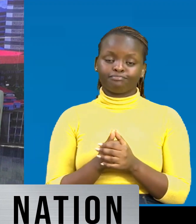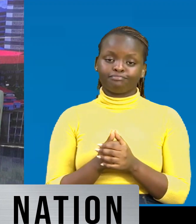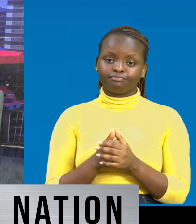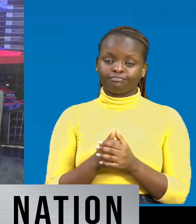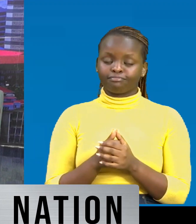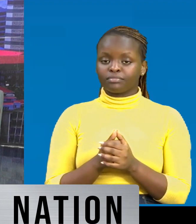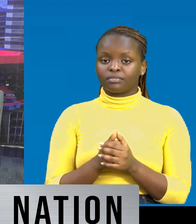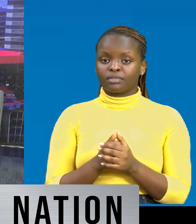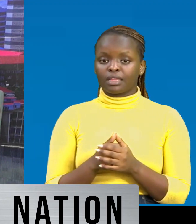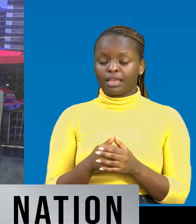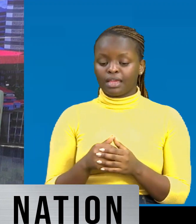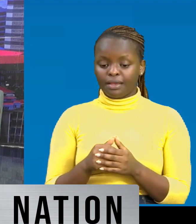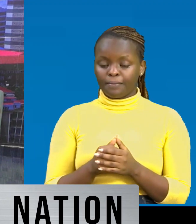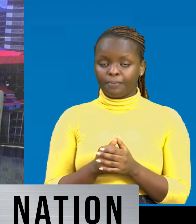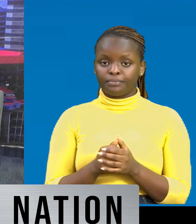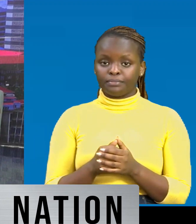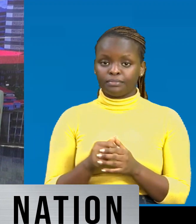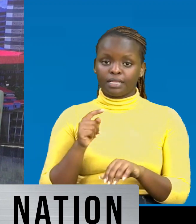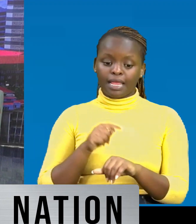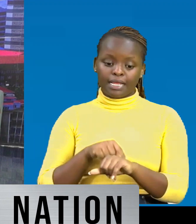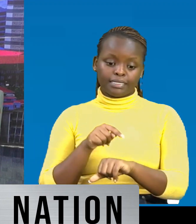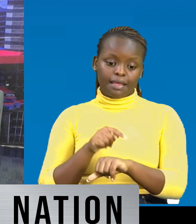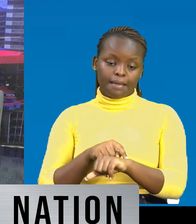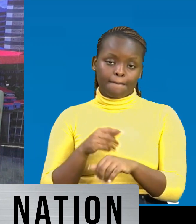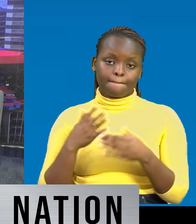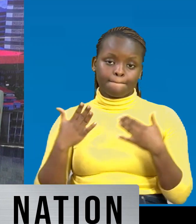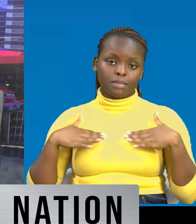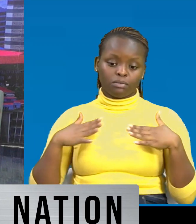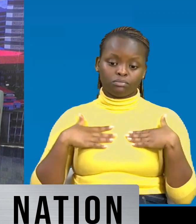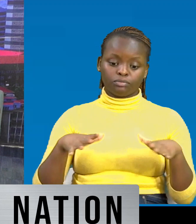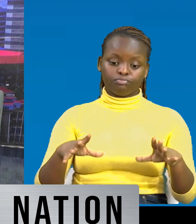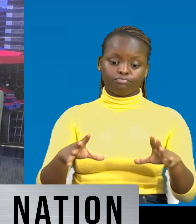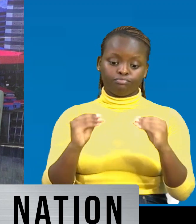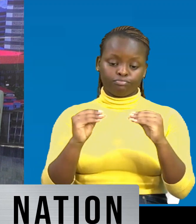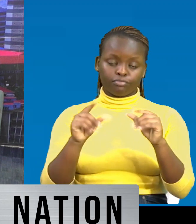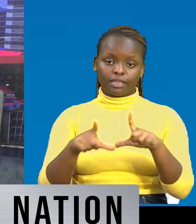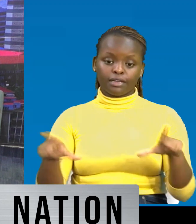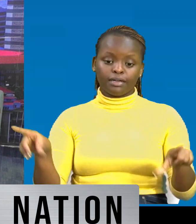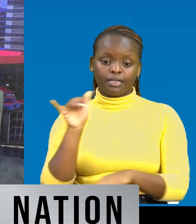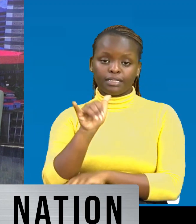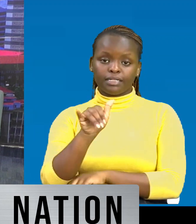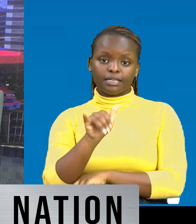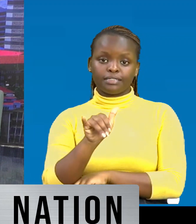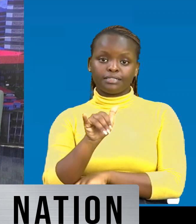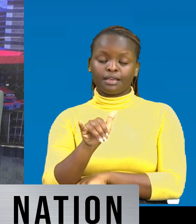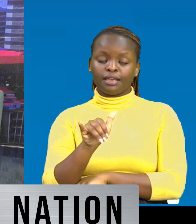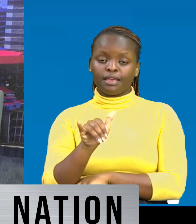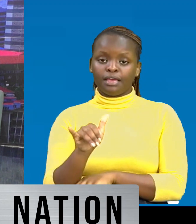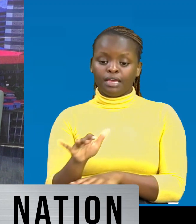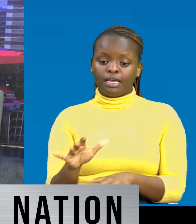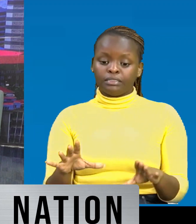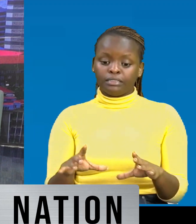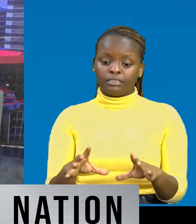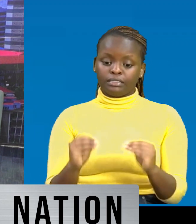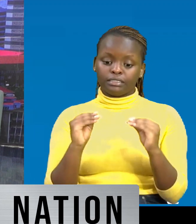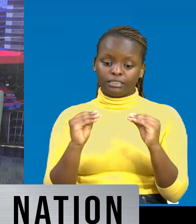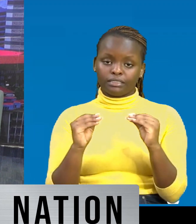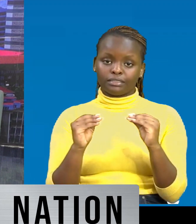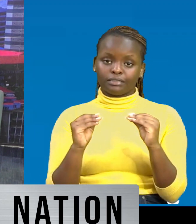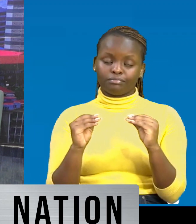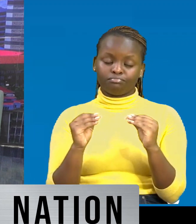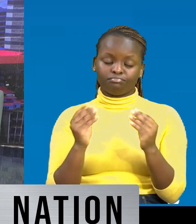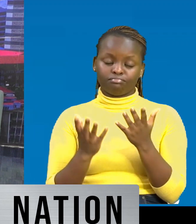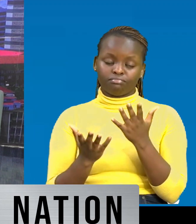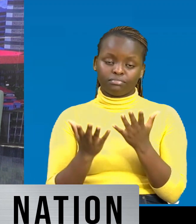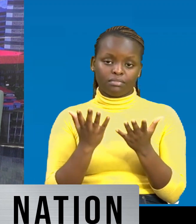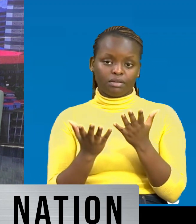that even when people have taken that land, even if they took it in a manner